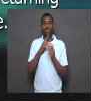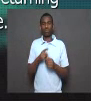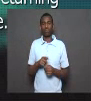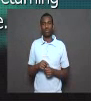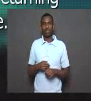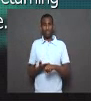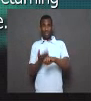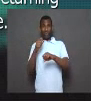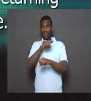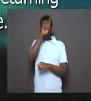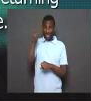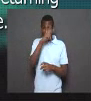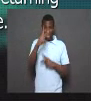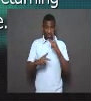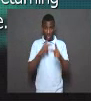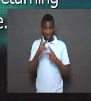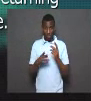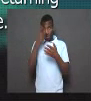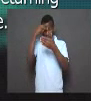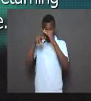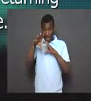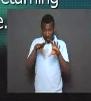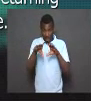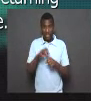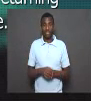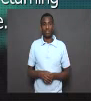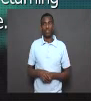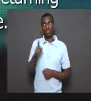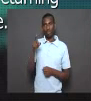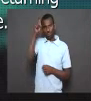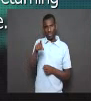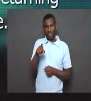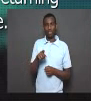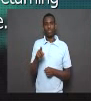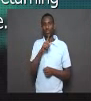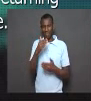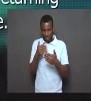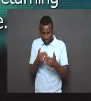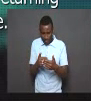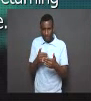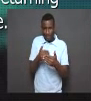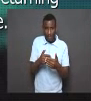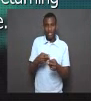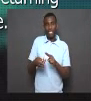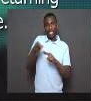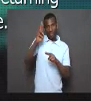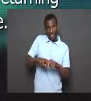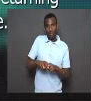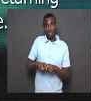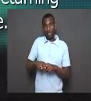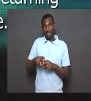For cyclic processes to be predictable, they must be as close to